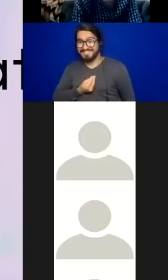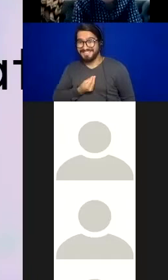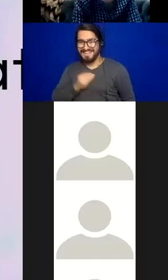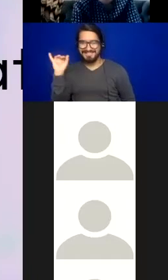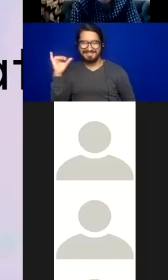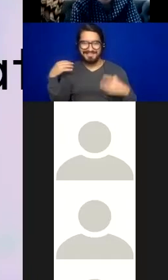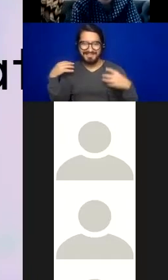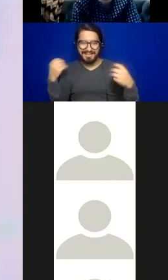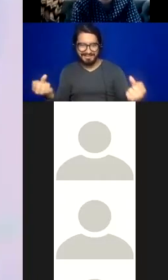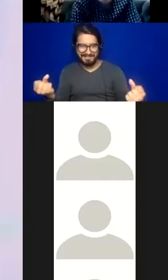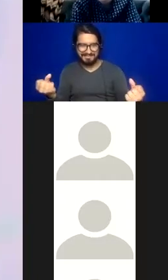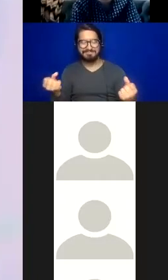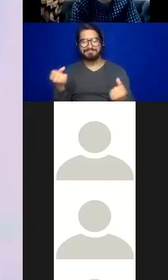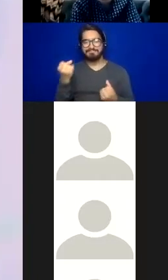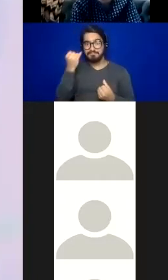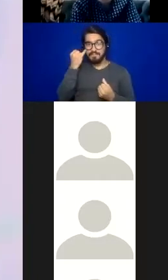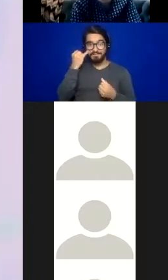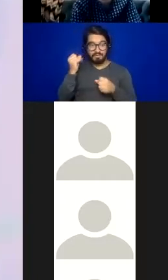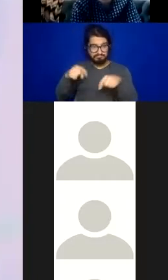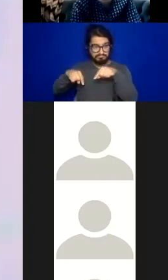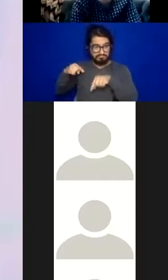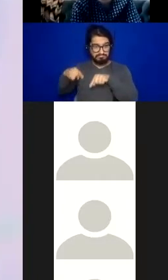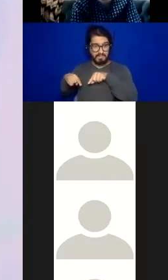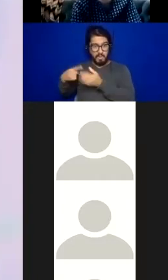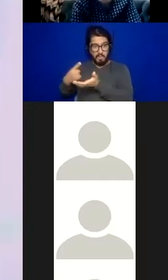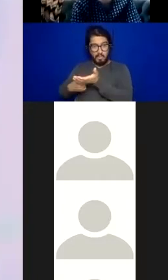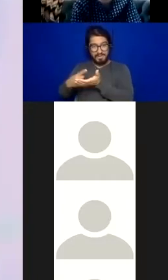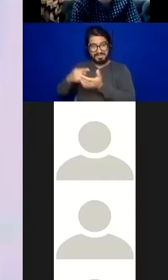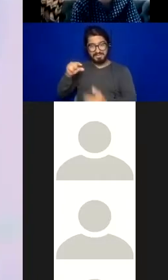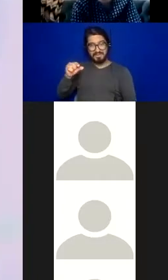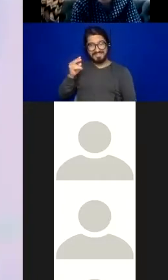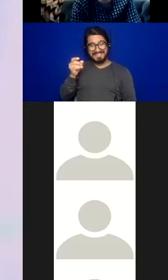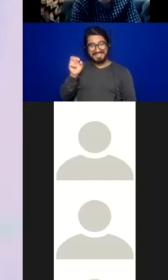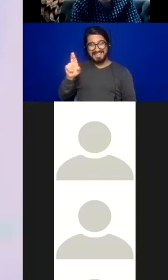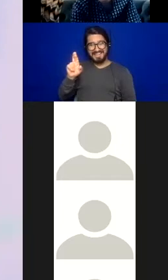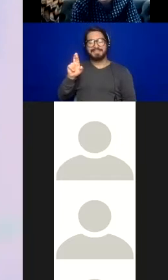back, you know, we talked about gender identity as a symptom of schizophrenia.